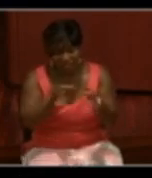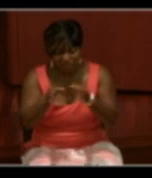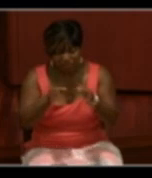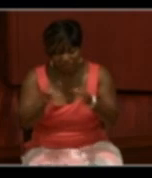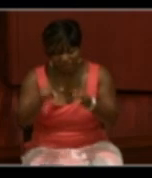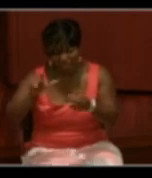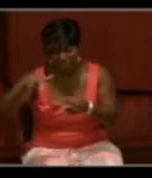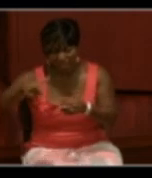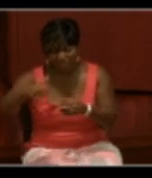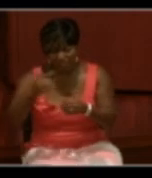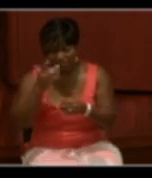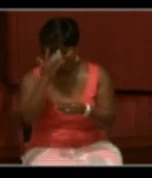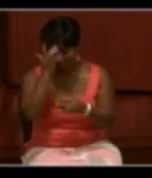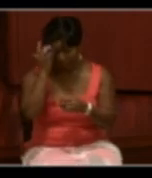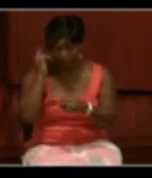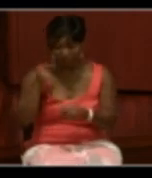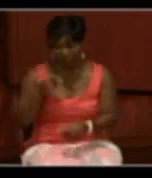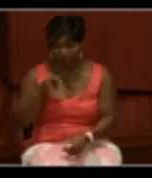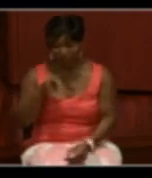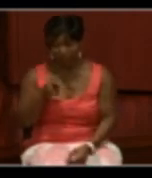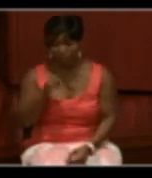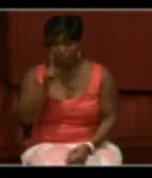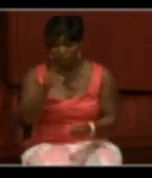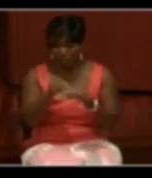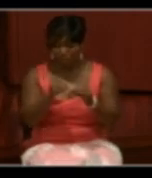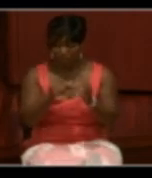slides. Here's one more